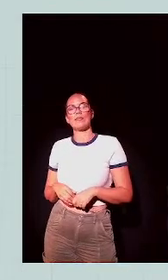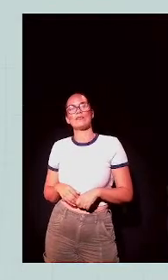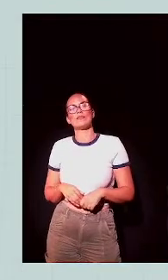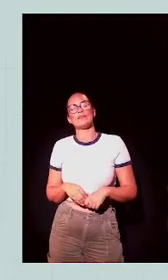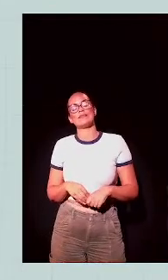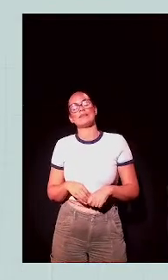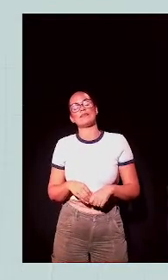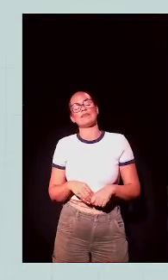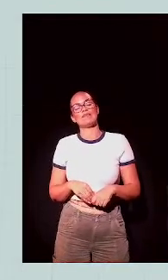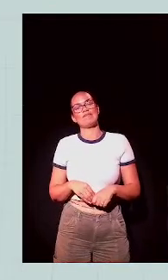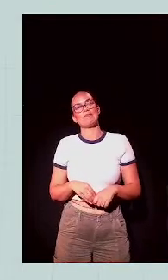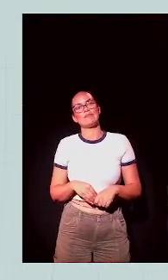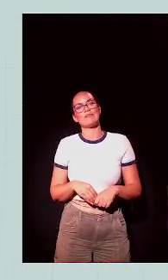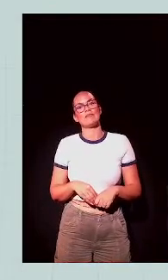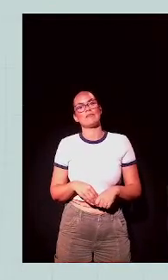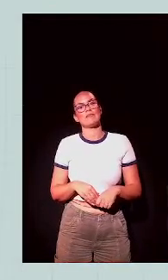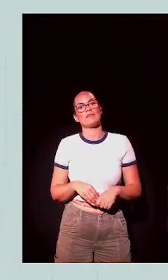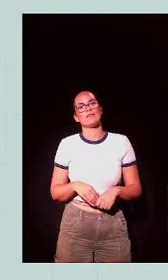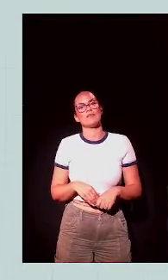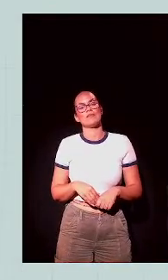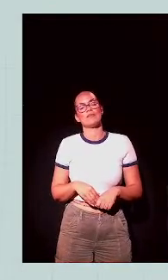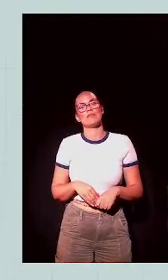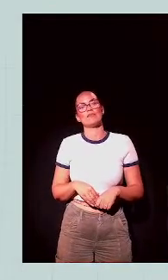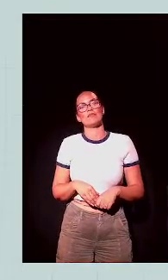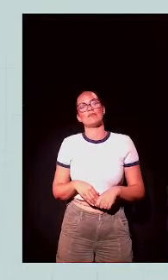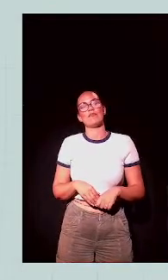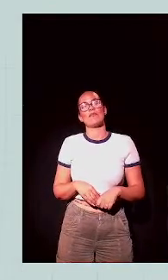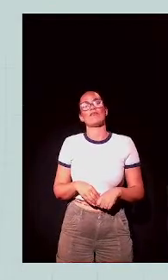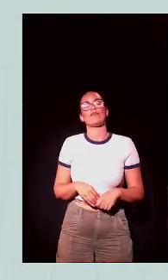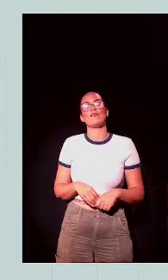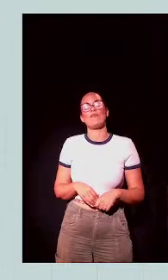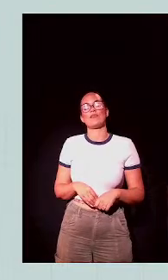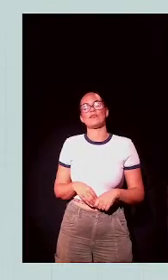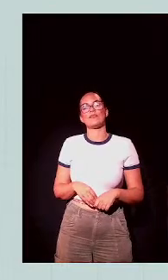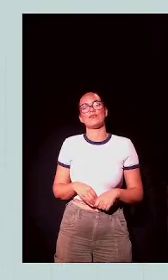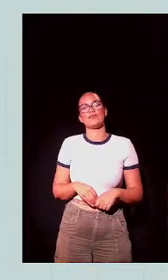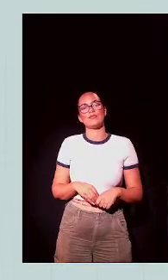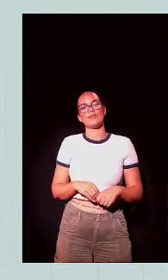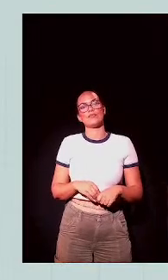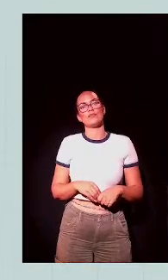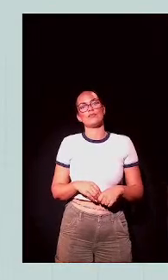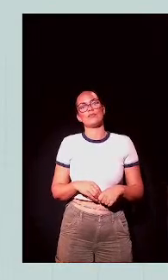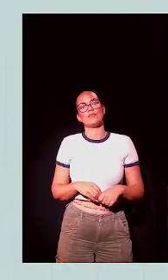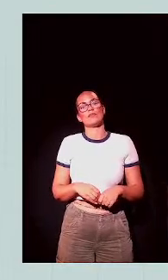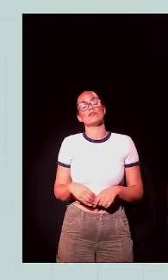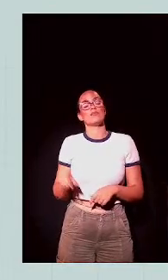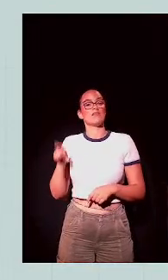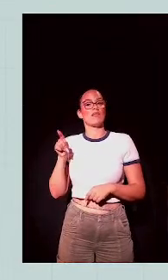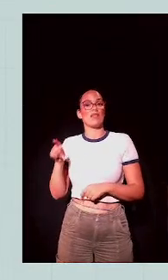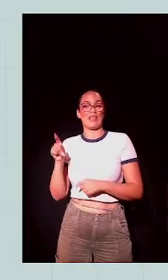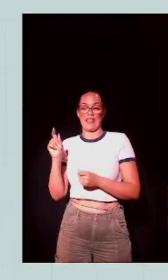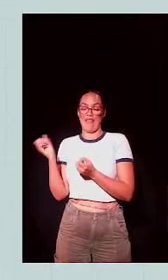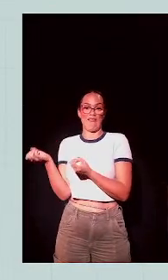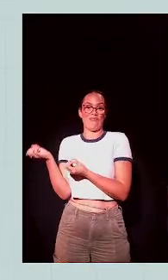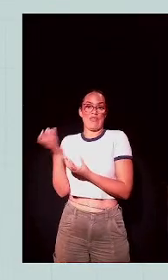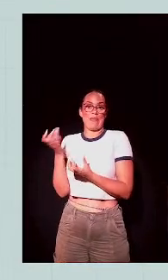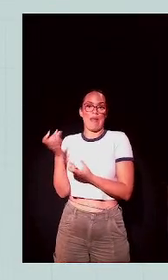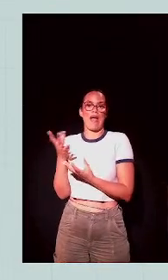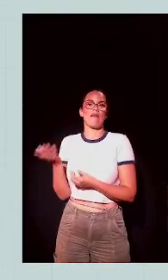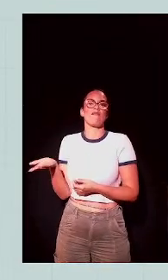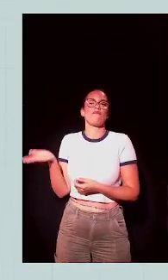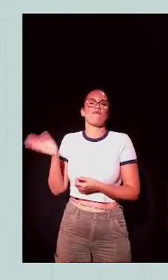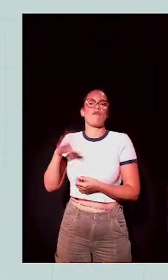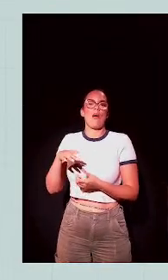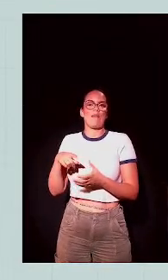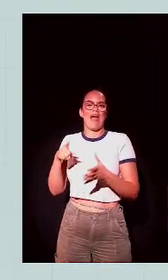shift register. That's clocked by an LFO, and there's feedback from the analog shift register into